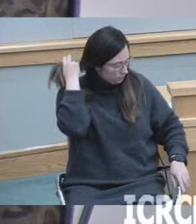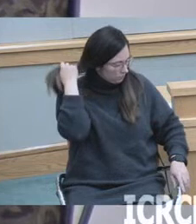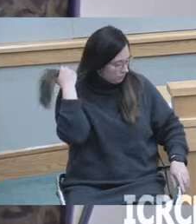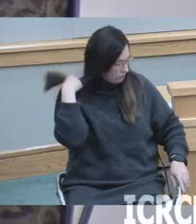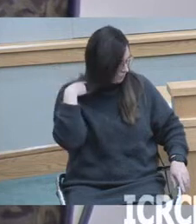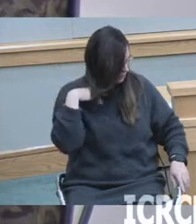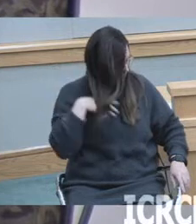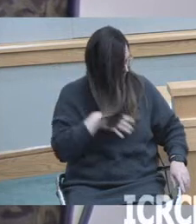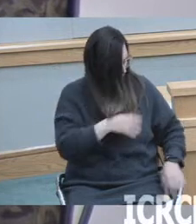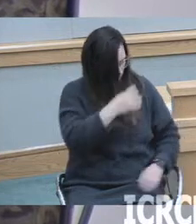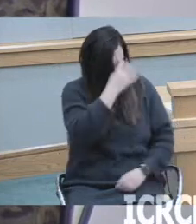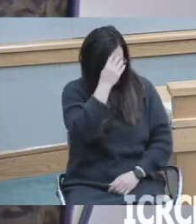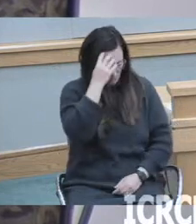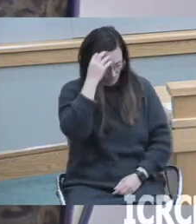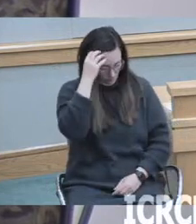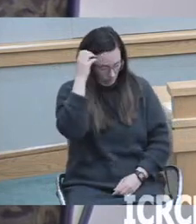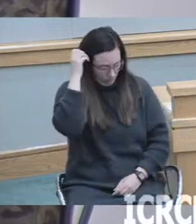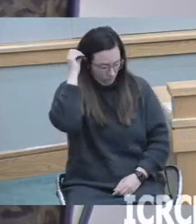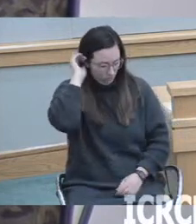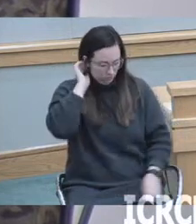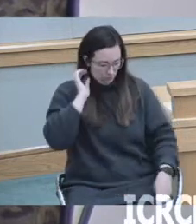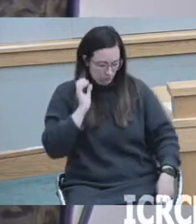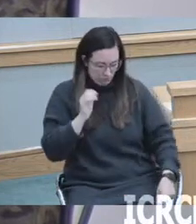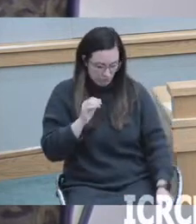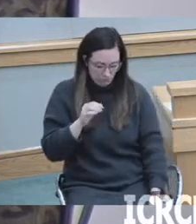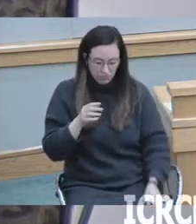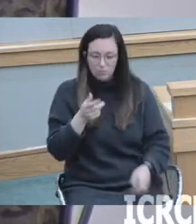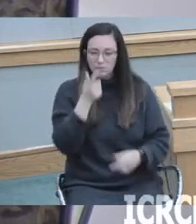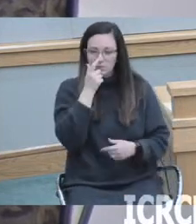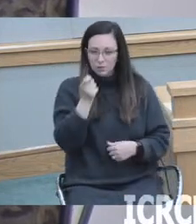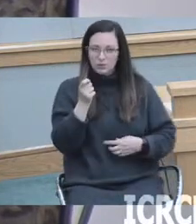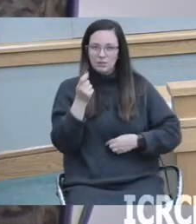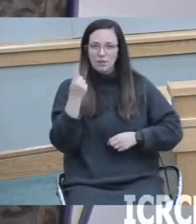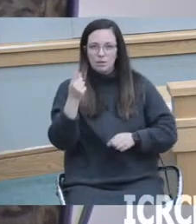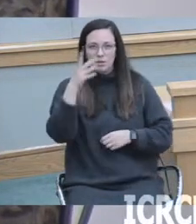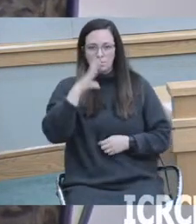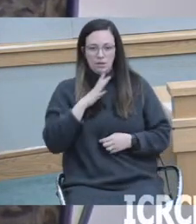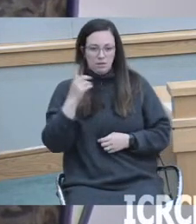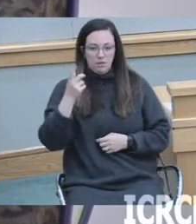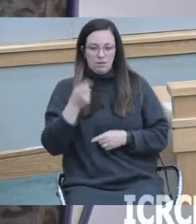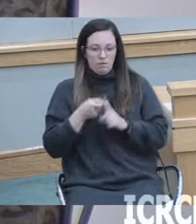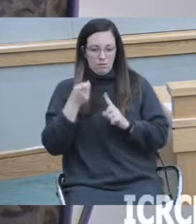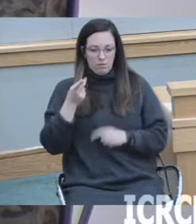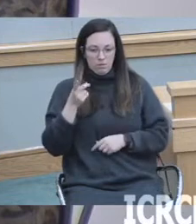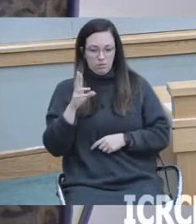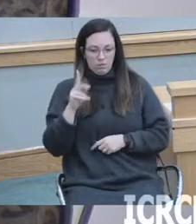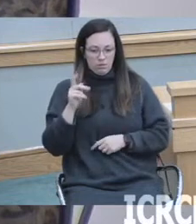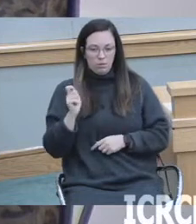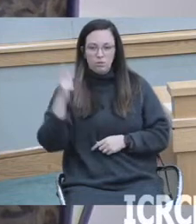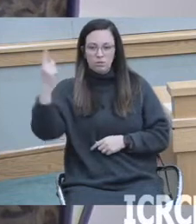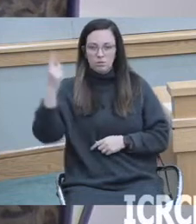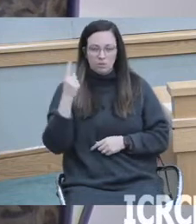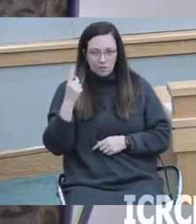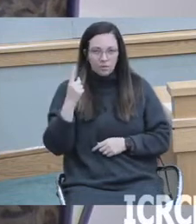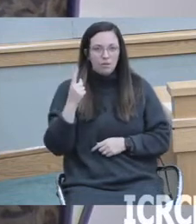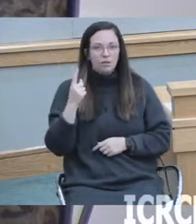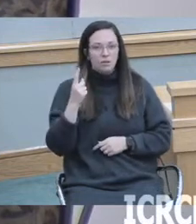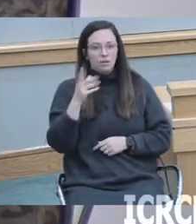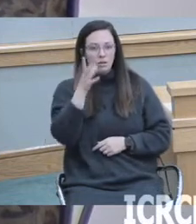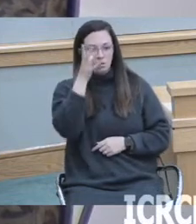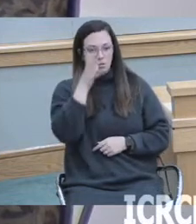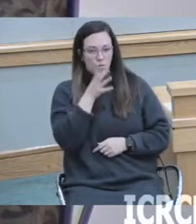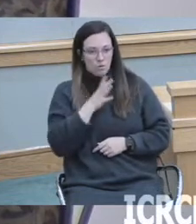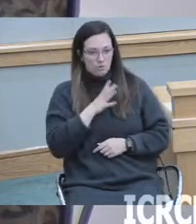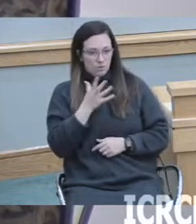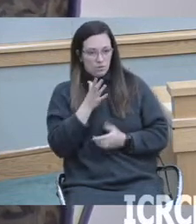As one of the gentlemen from Duke said, he was coming down the hill and a lady stopped him and wanted to know when the